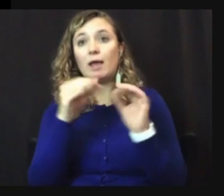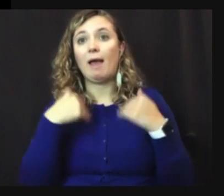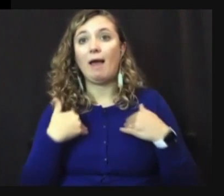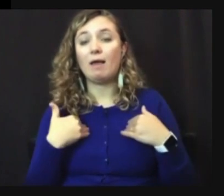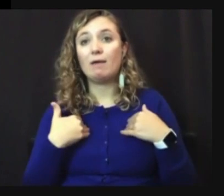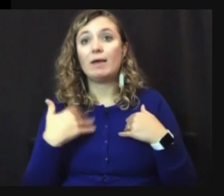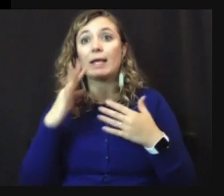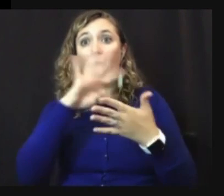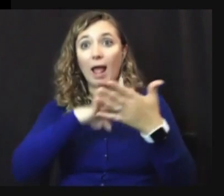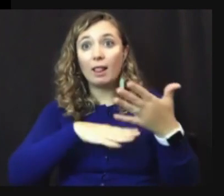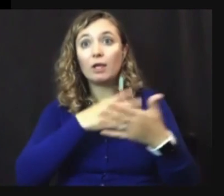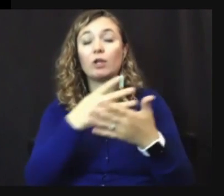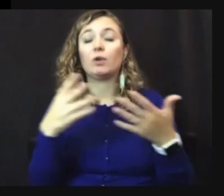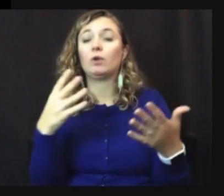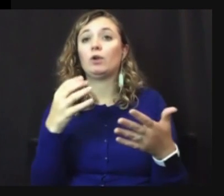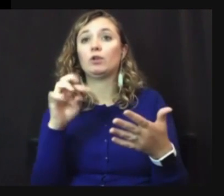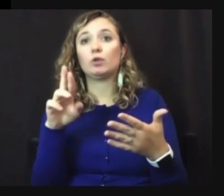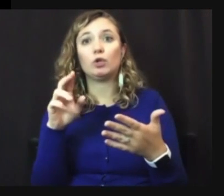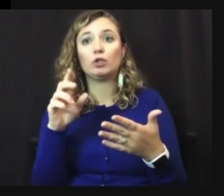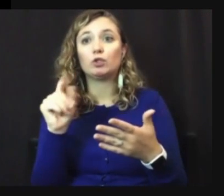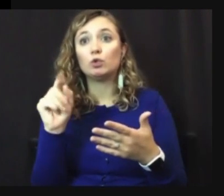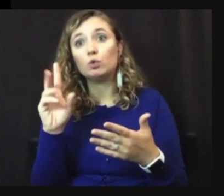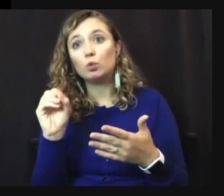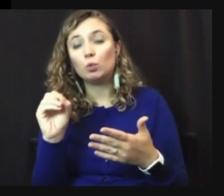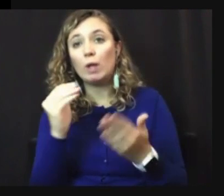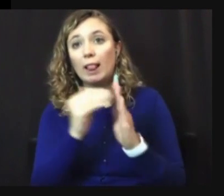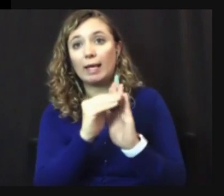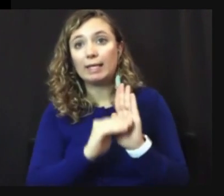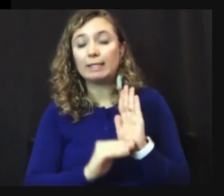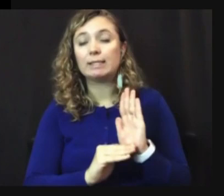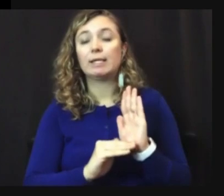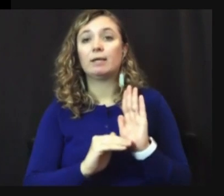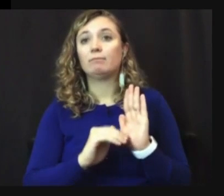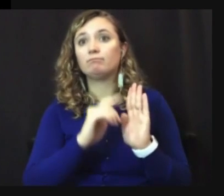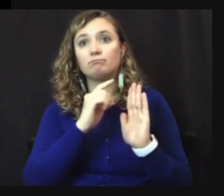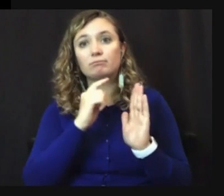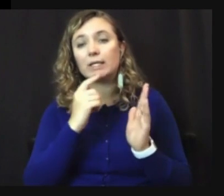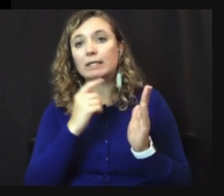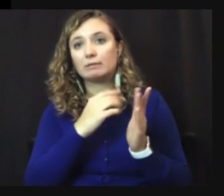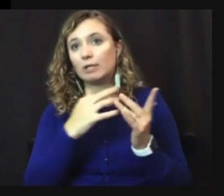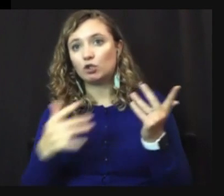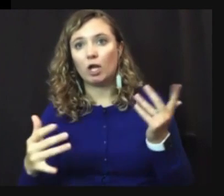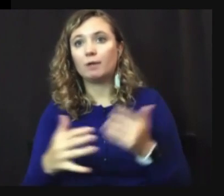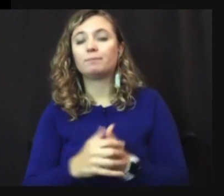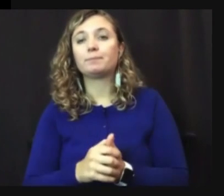is why it's important to have to-do lists and all of these sorts of things.